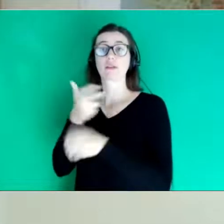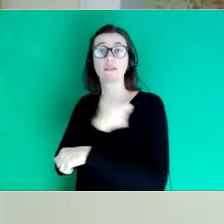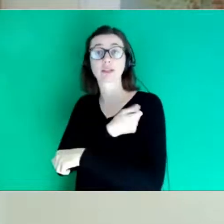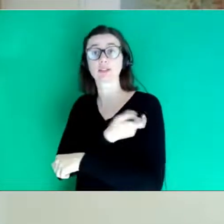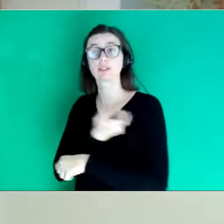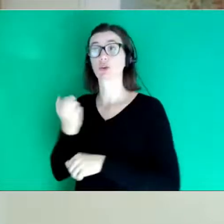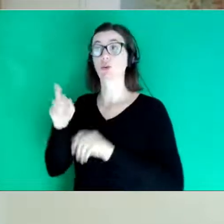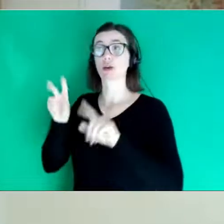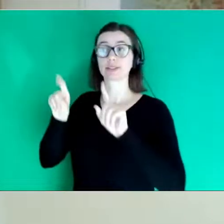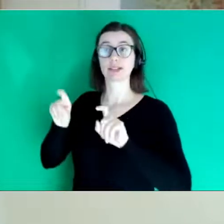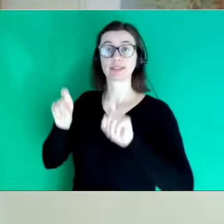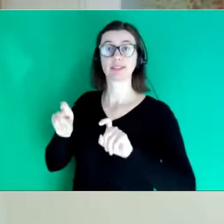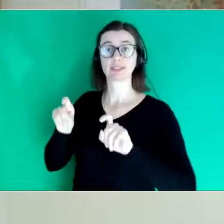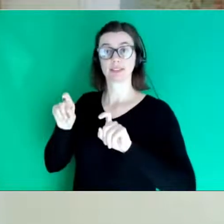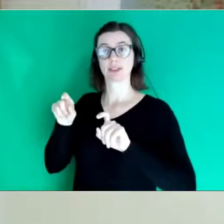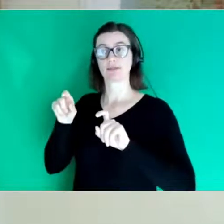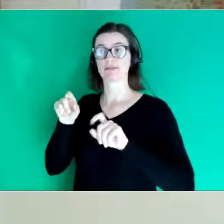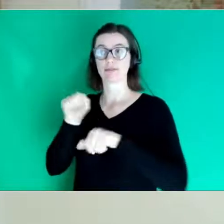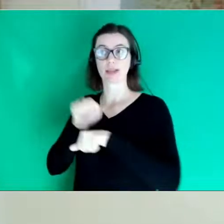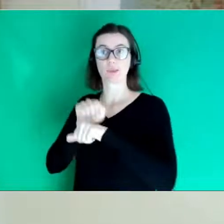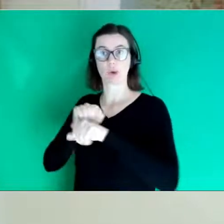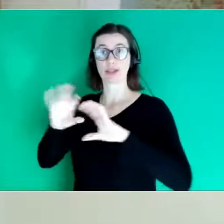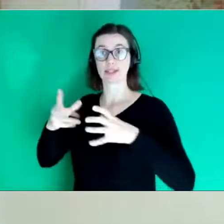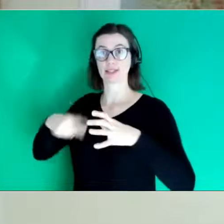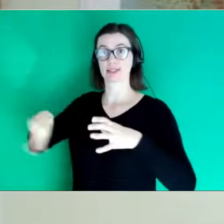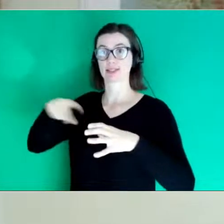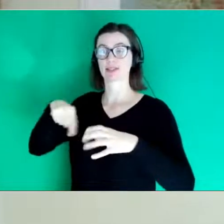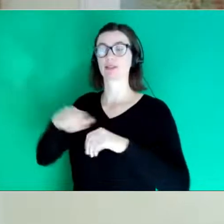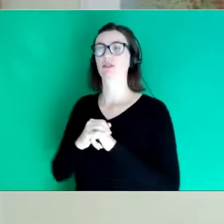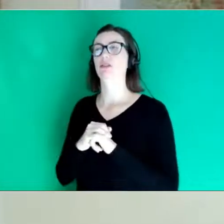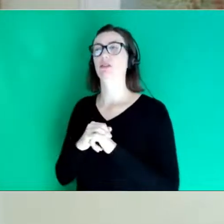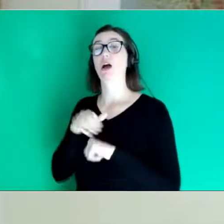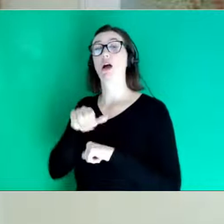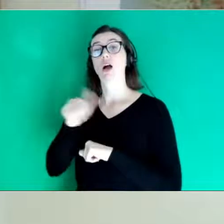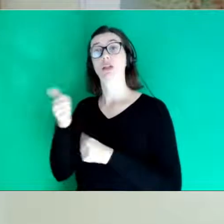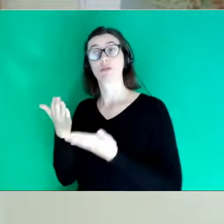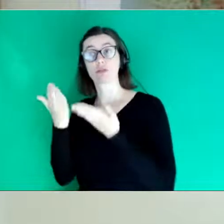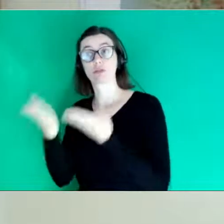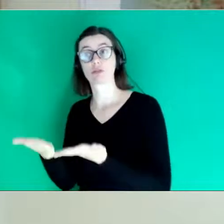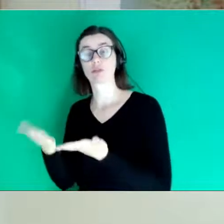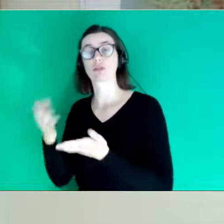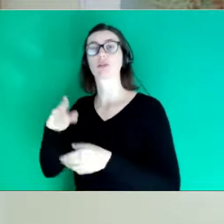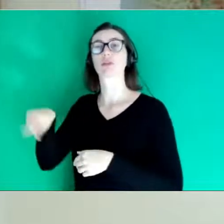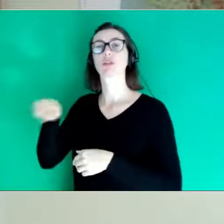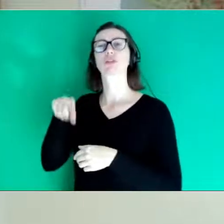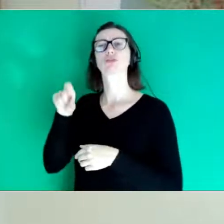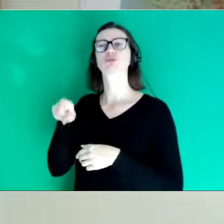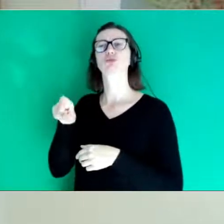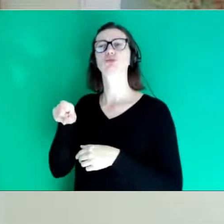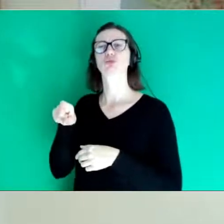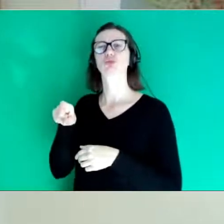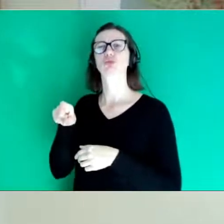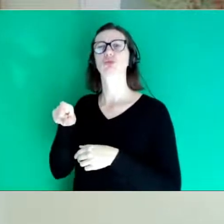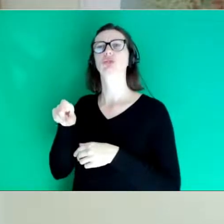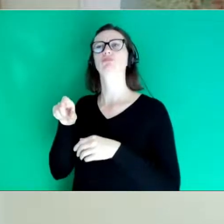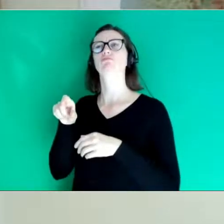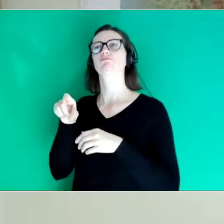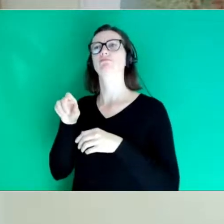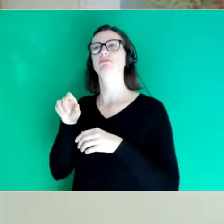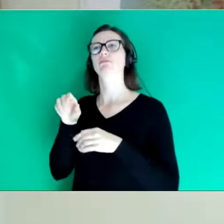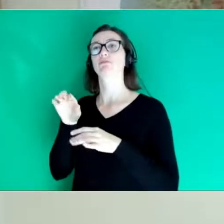of their employees. And the other recommendation is that they should keep their